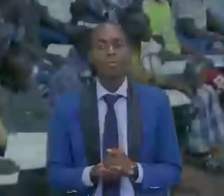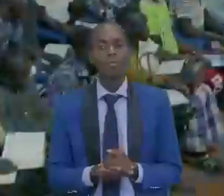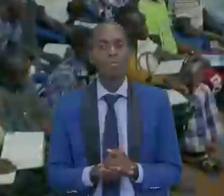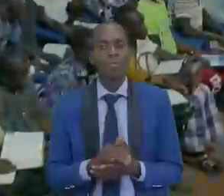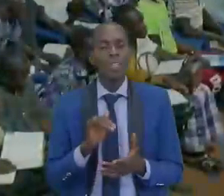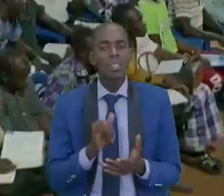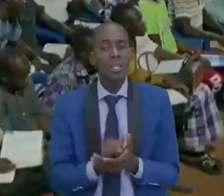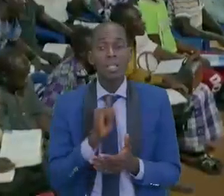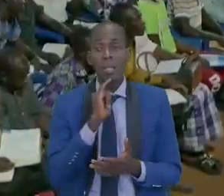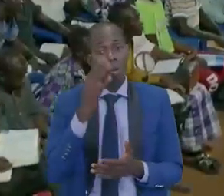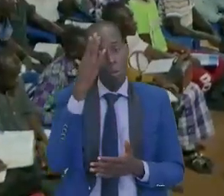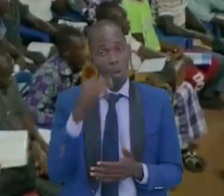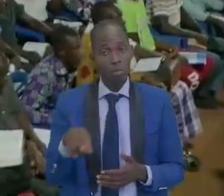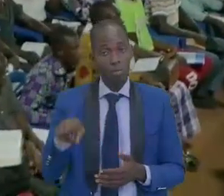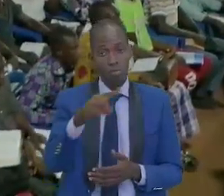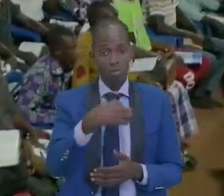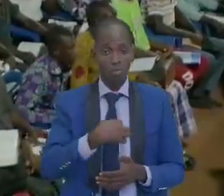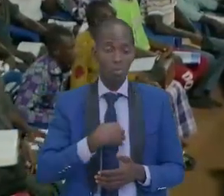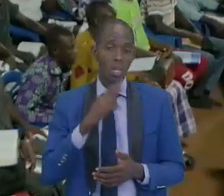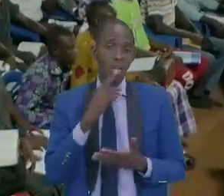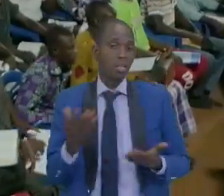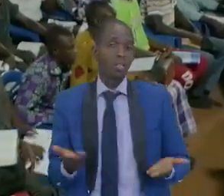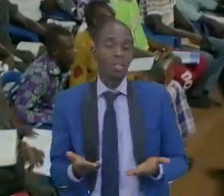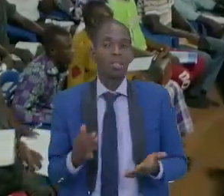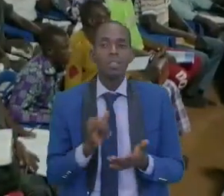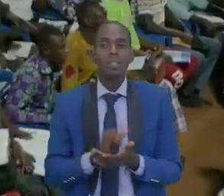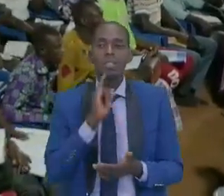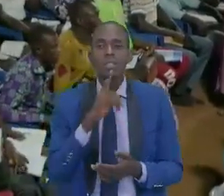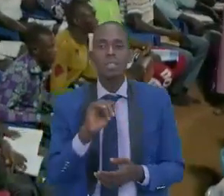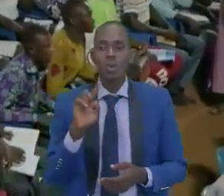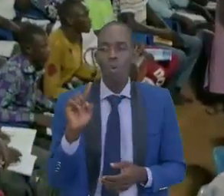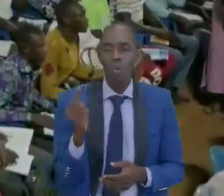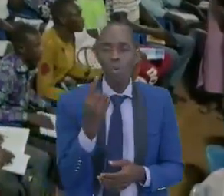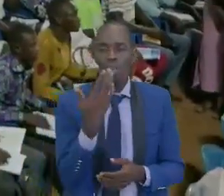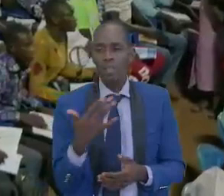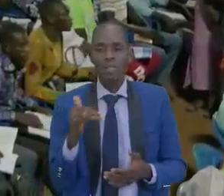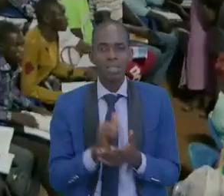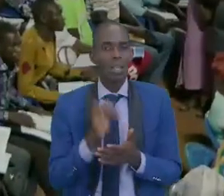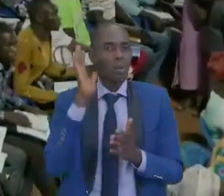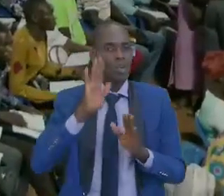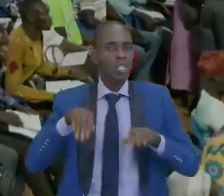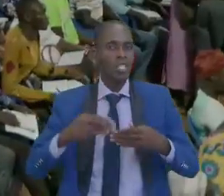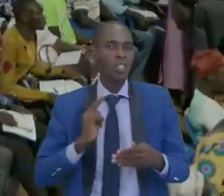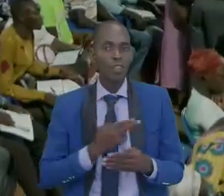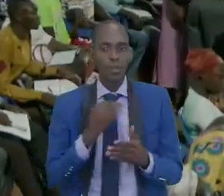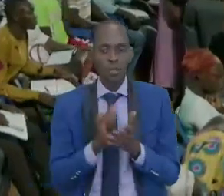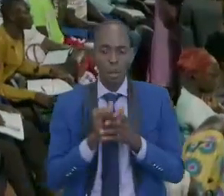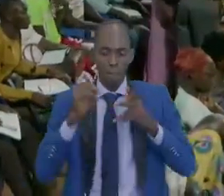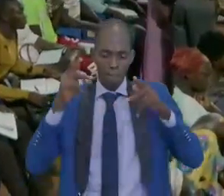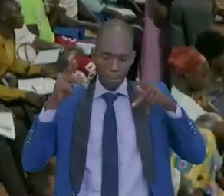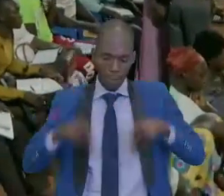That's why we're here. That's the only thing that will give us that personal present